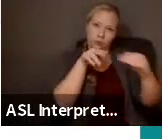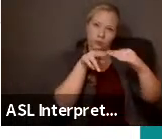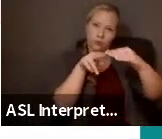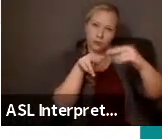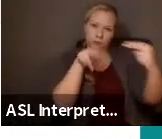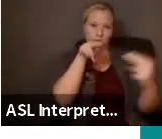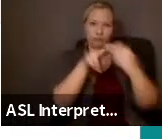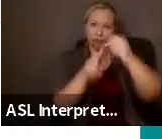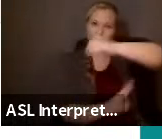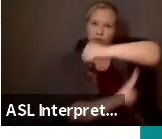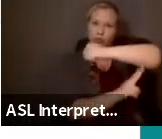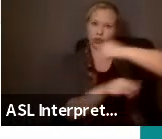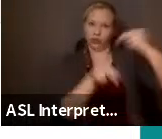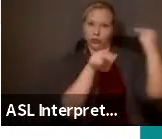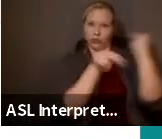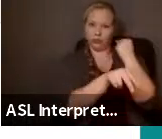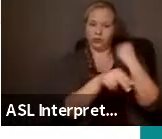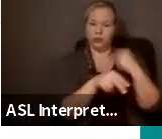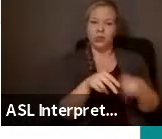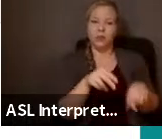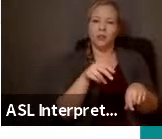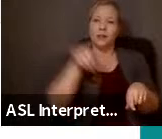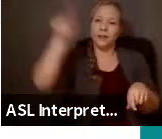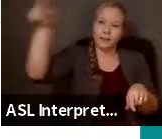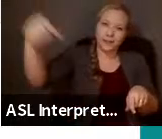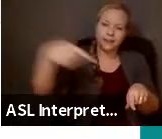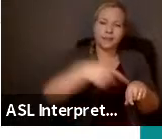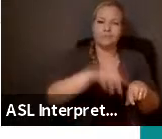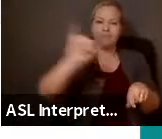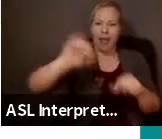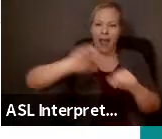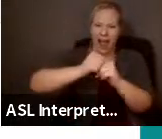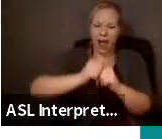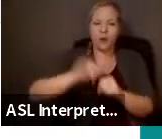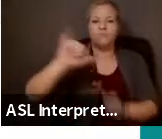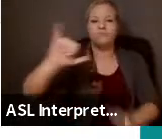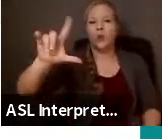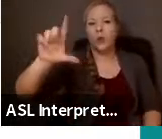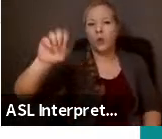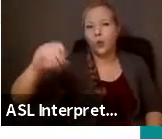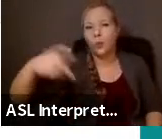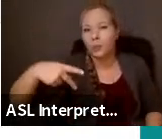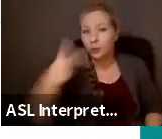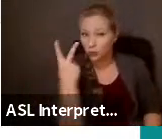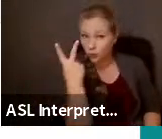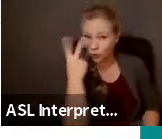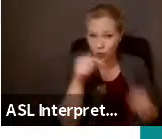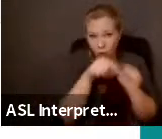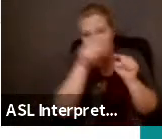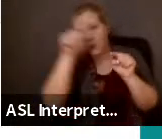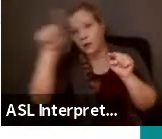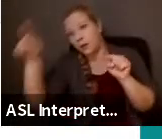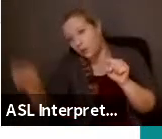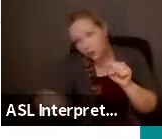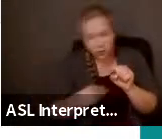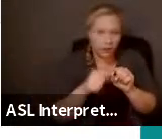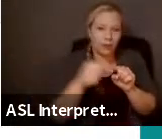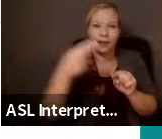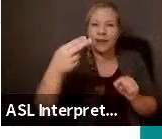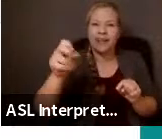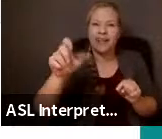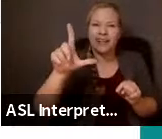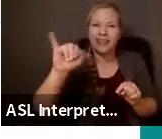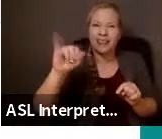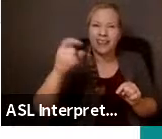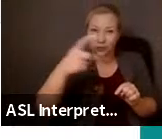helix, a double loop that loops back down and around Columbia Way, tying into Columbia Street there. So